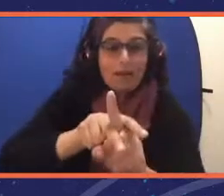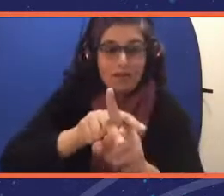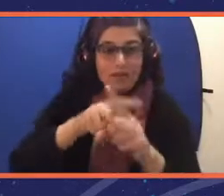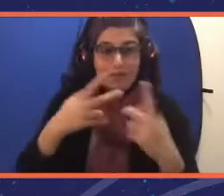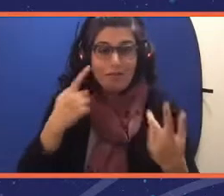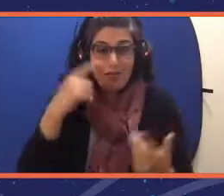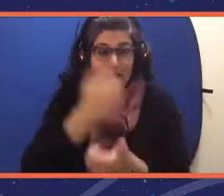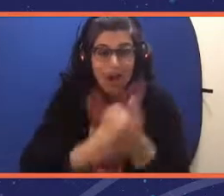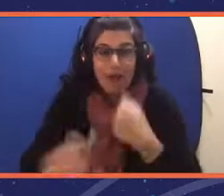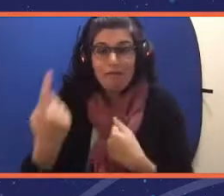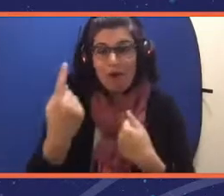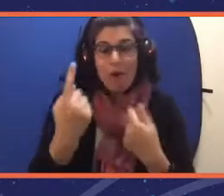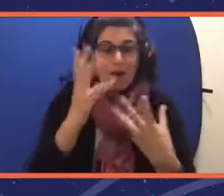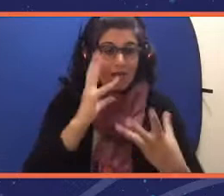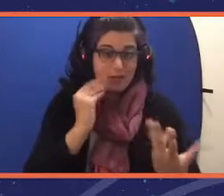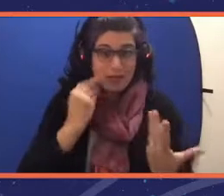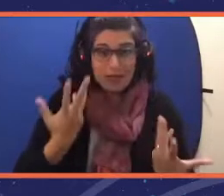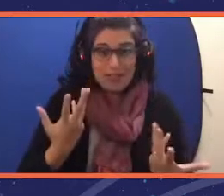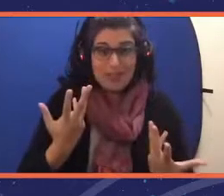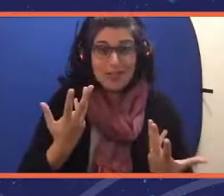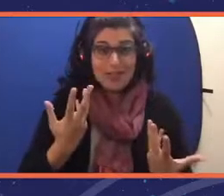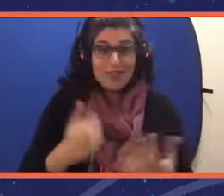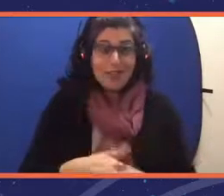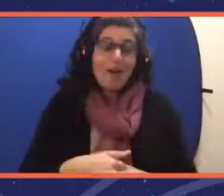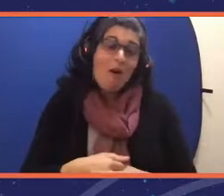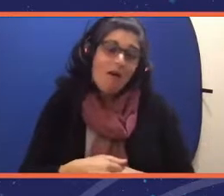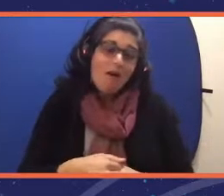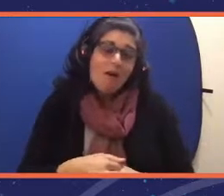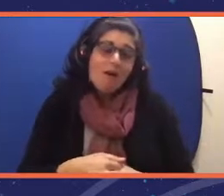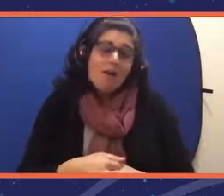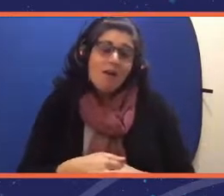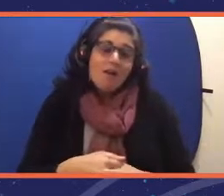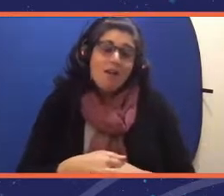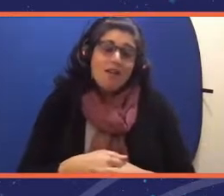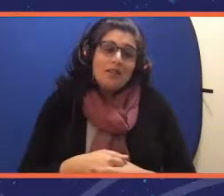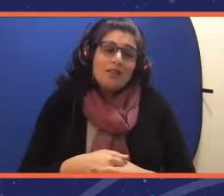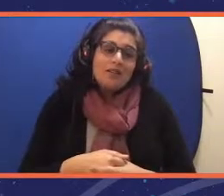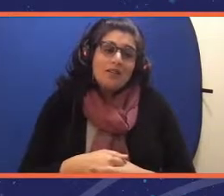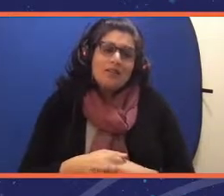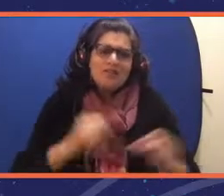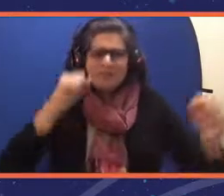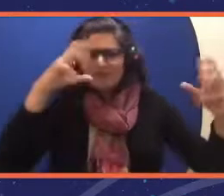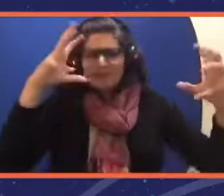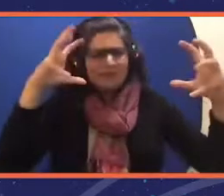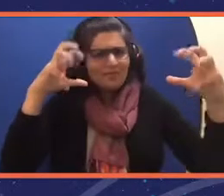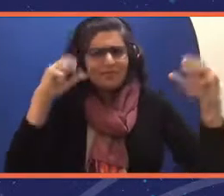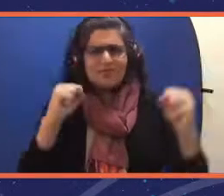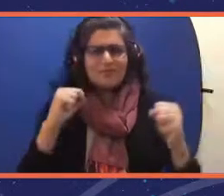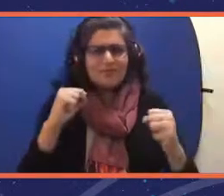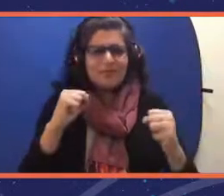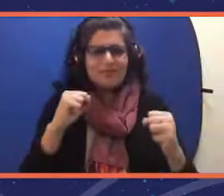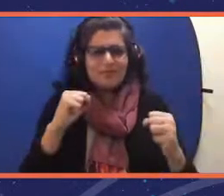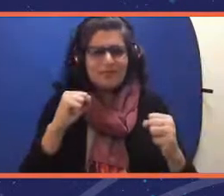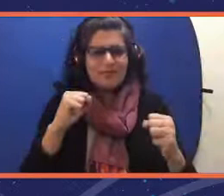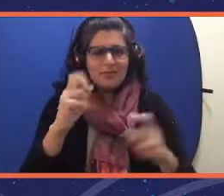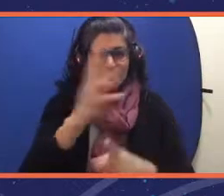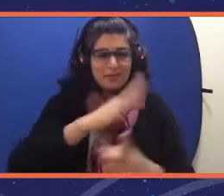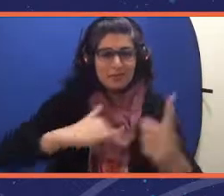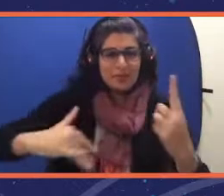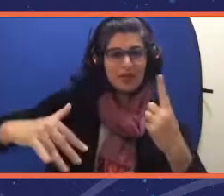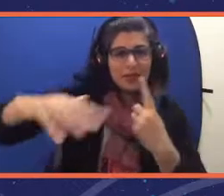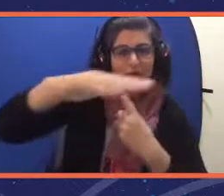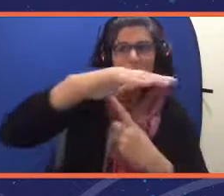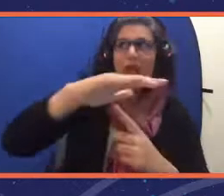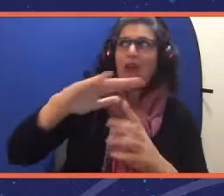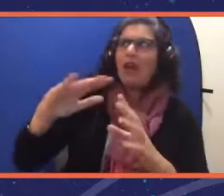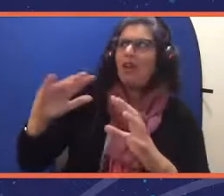everyone is to experience. So it's, you know, it's amazing to be surrounded by the amazing